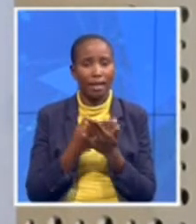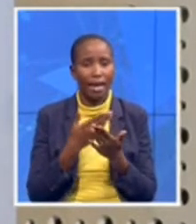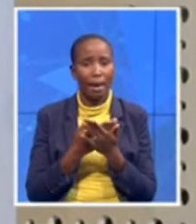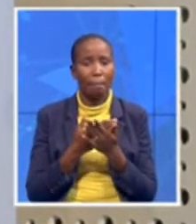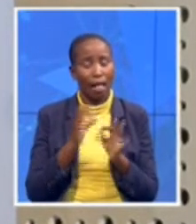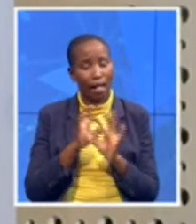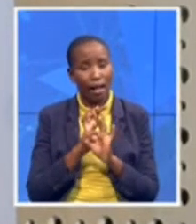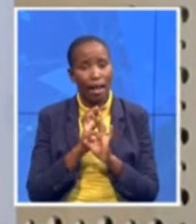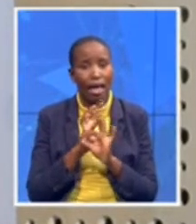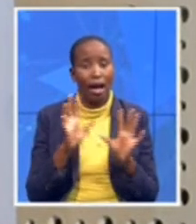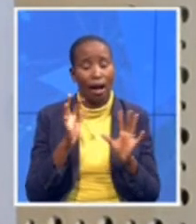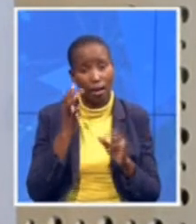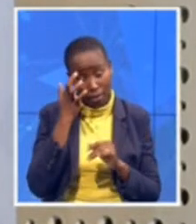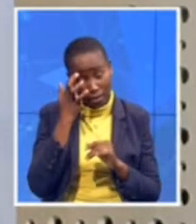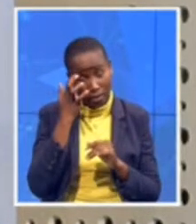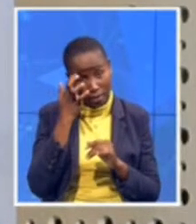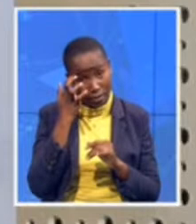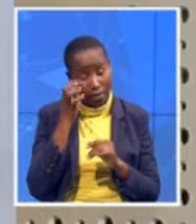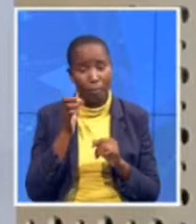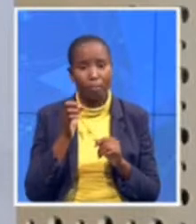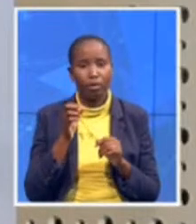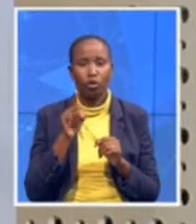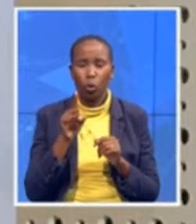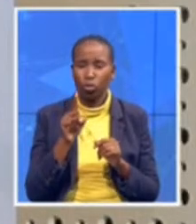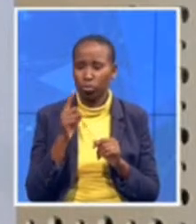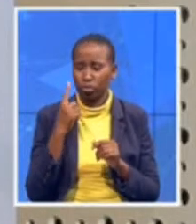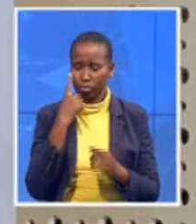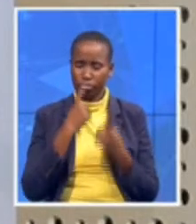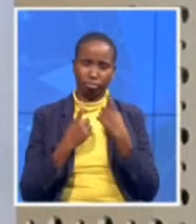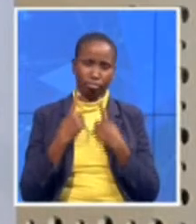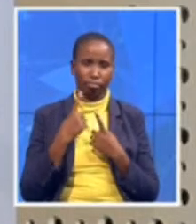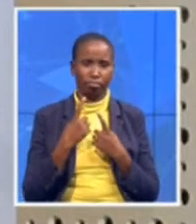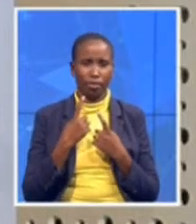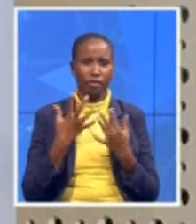your questions about the amendment.